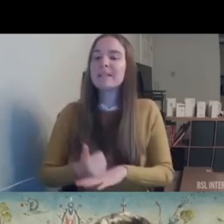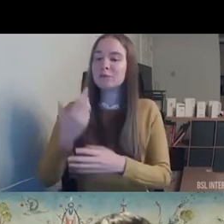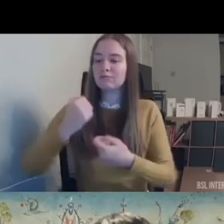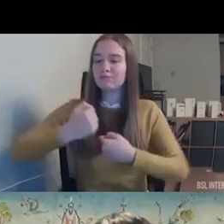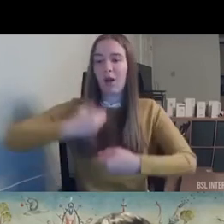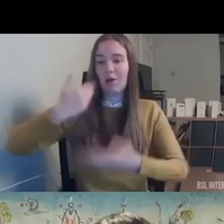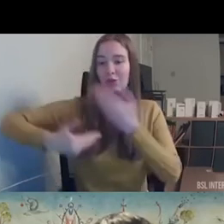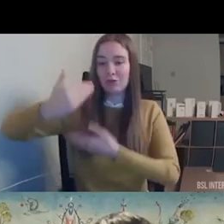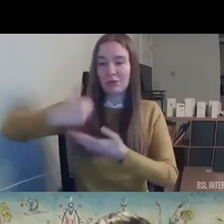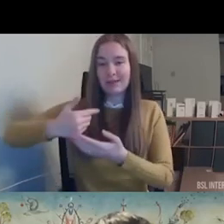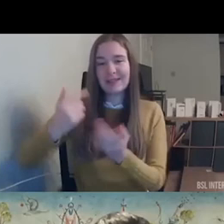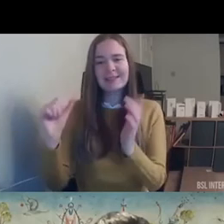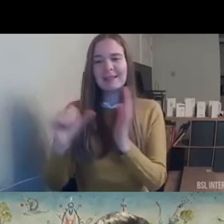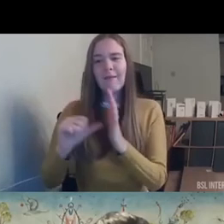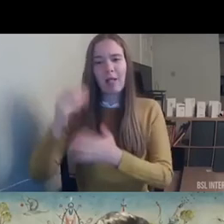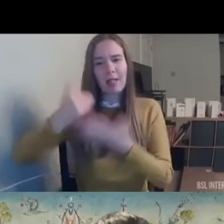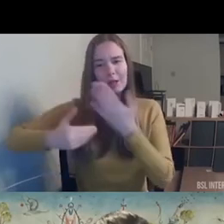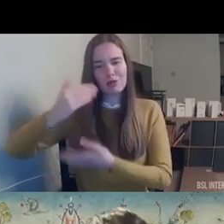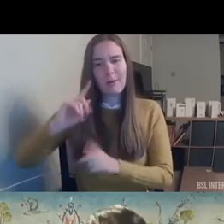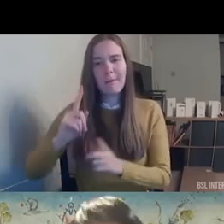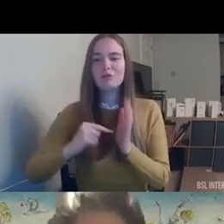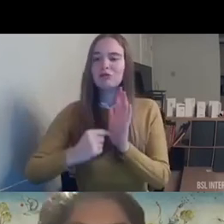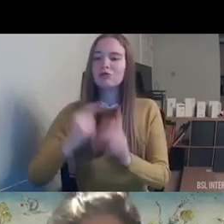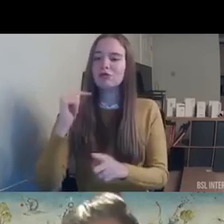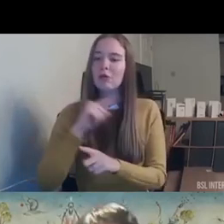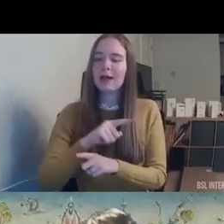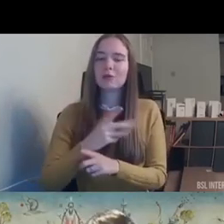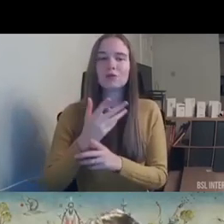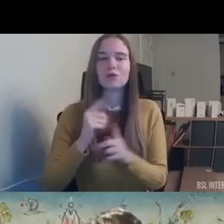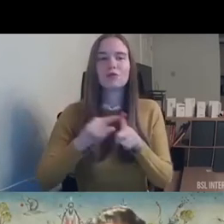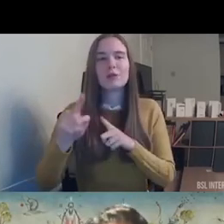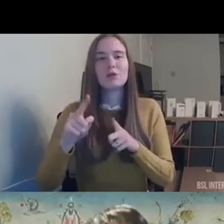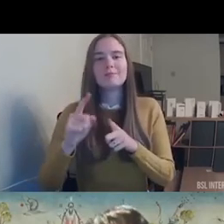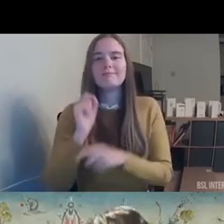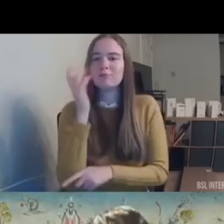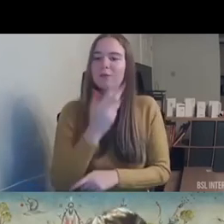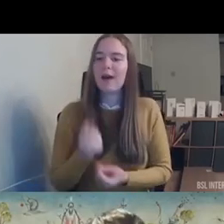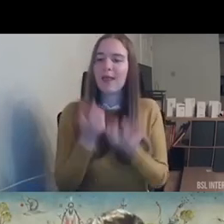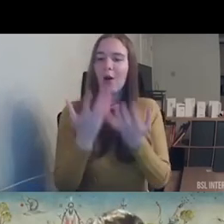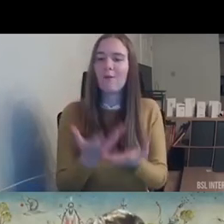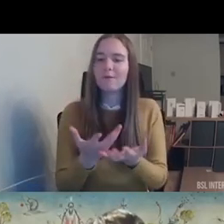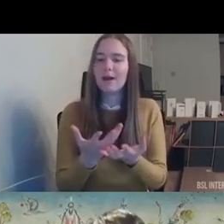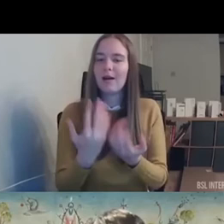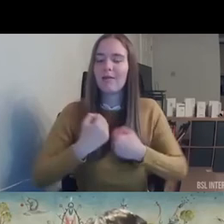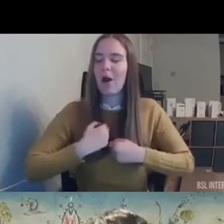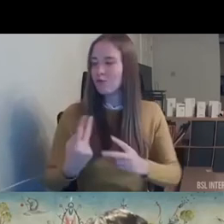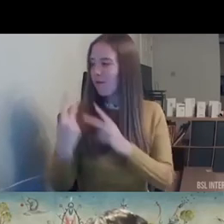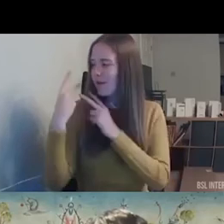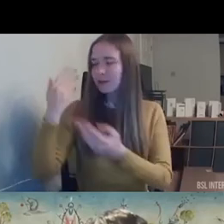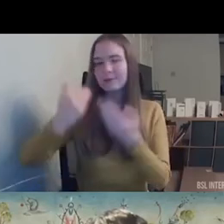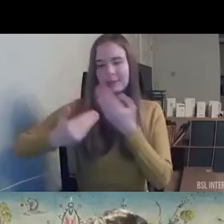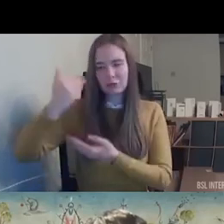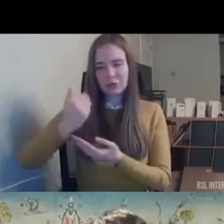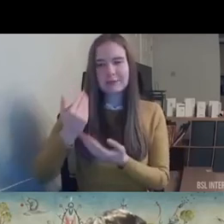history, but trying to almost beautify the output of our reflection of that history? So I